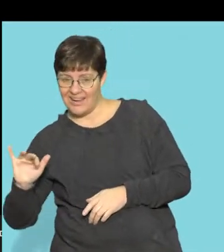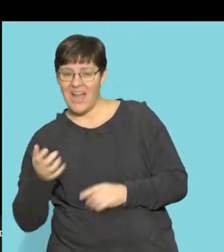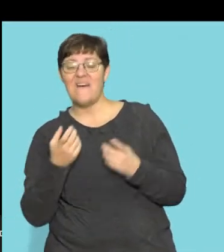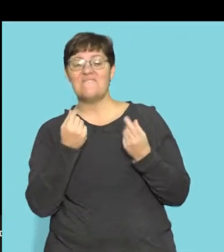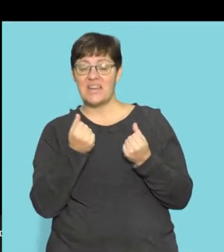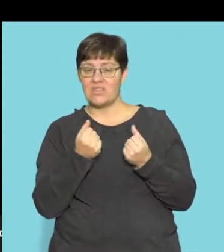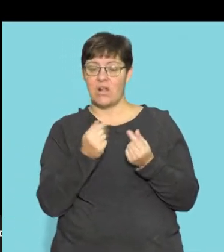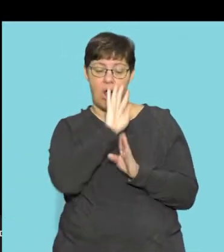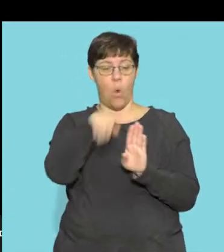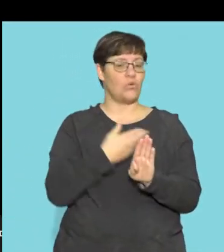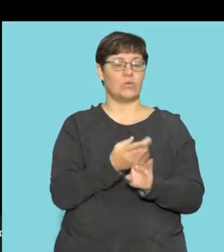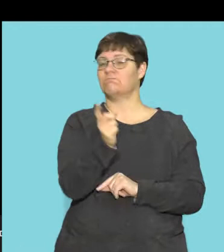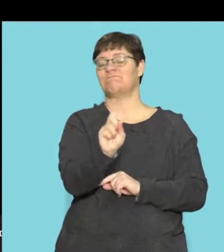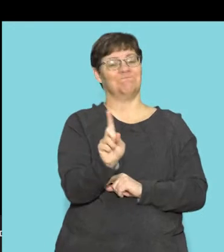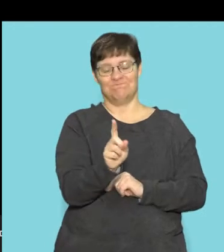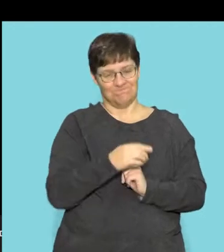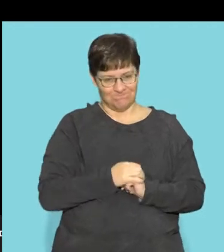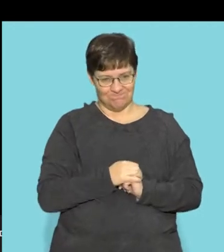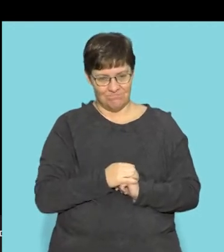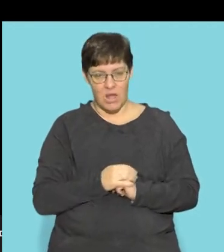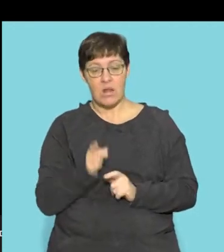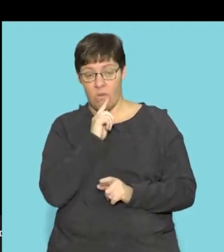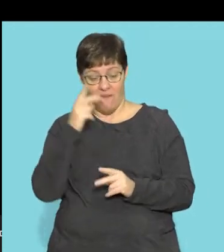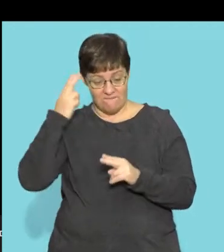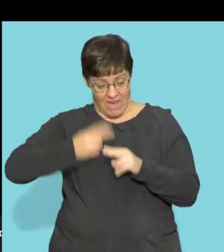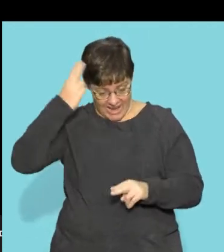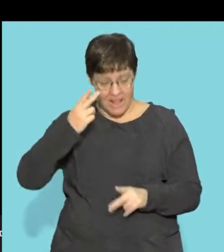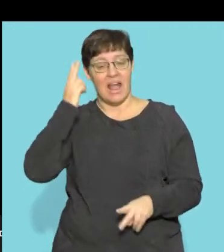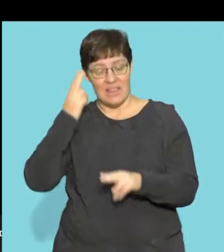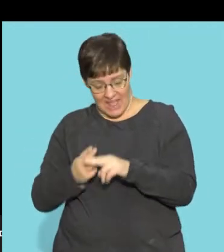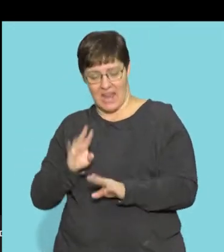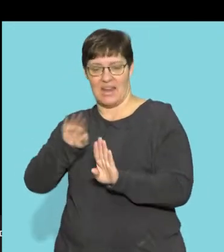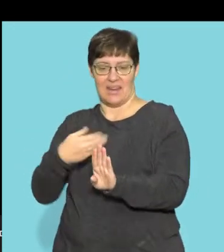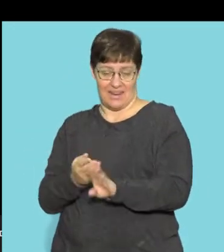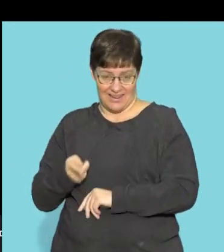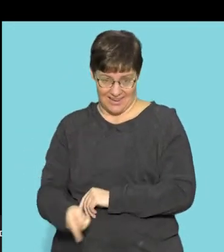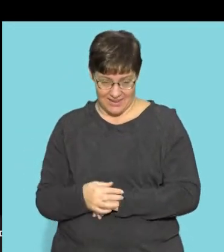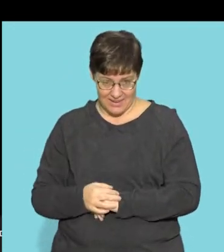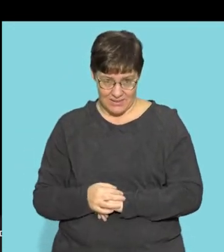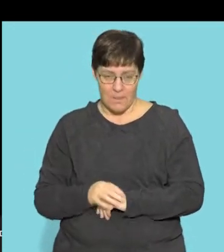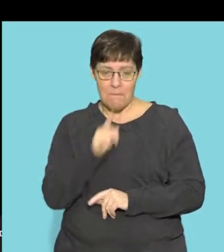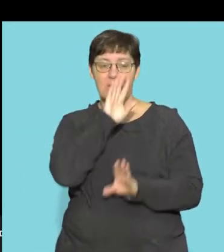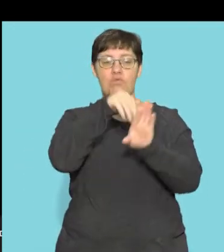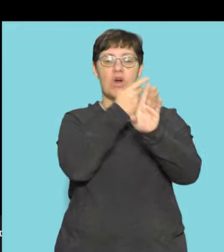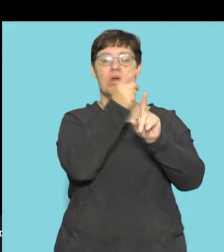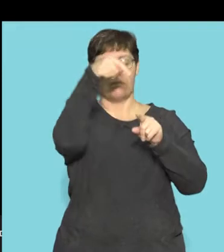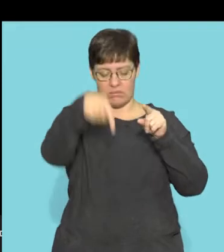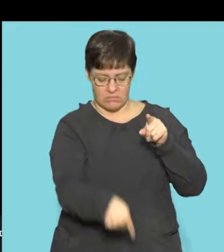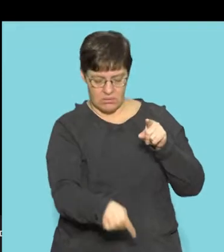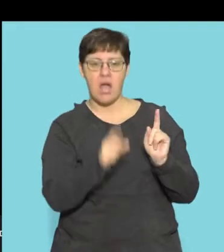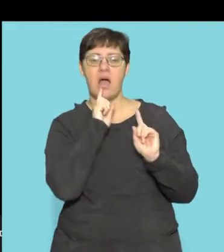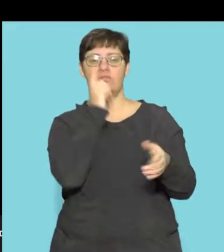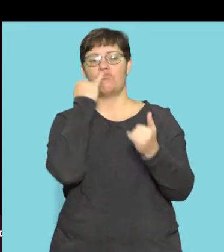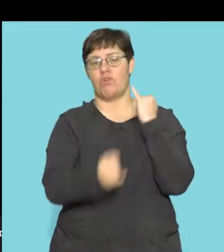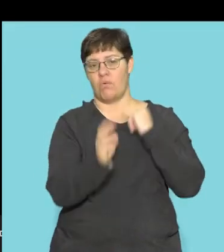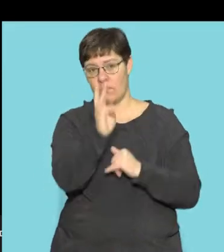off the answers until we get to the final answer. So you will end up rounding it off, which will make your answer to be